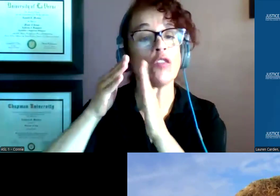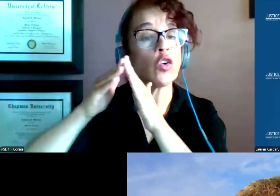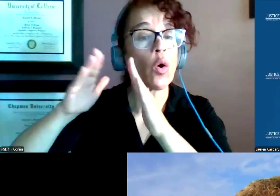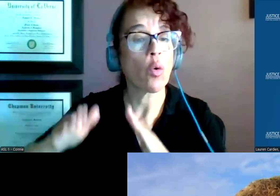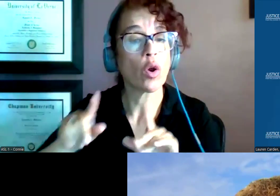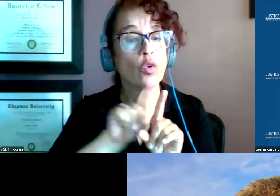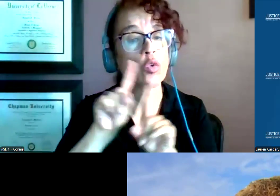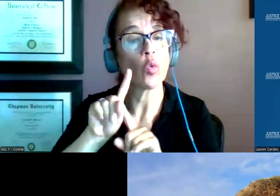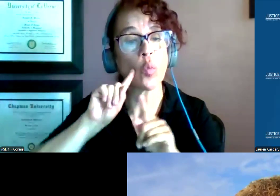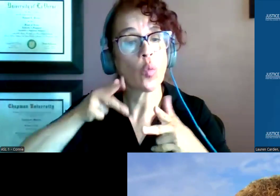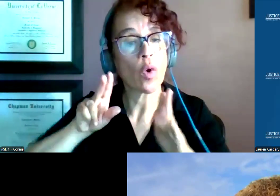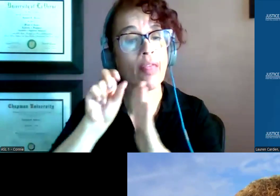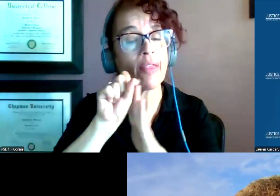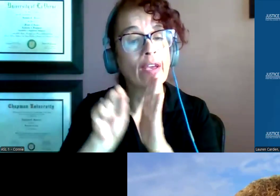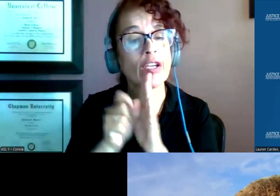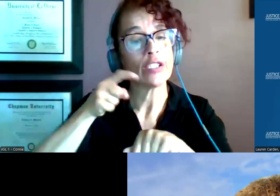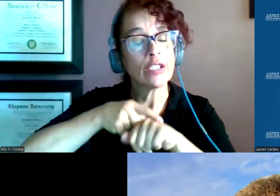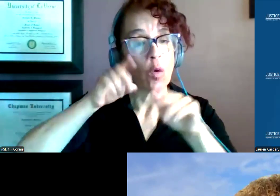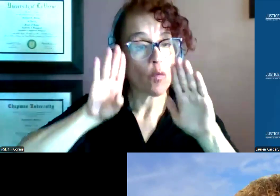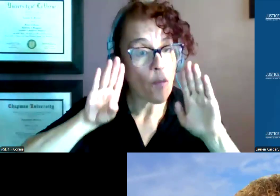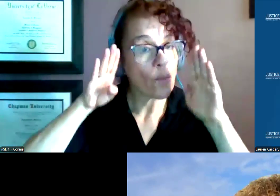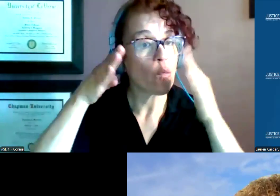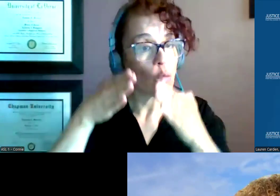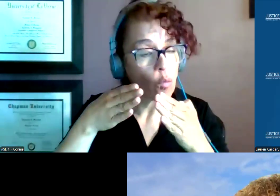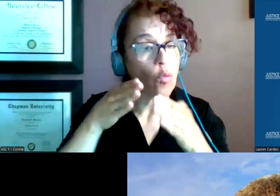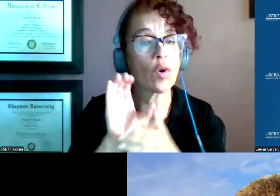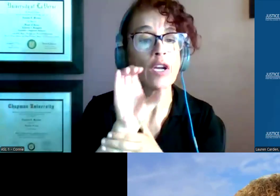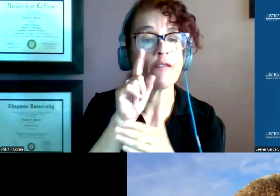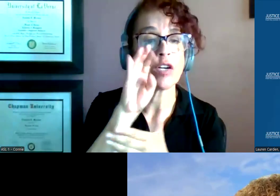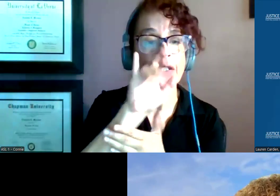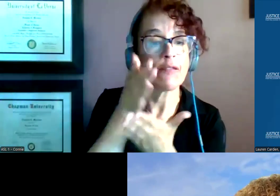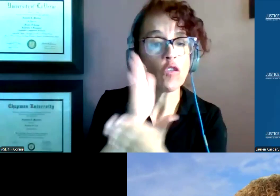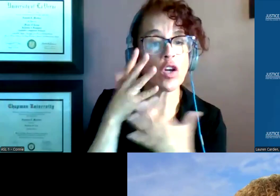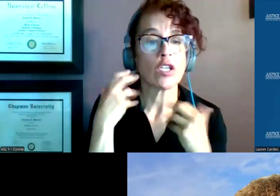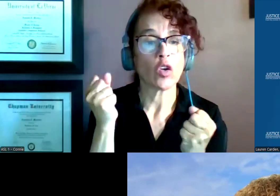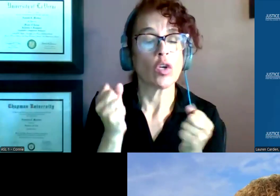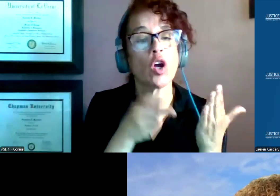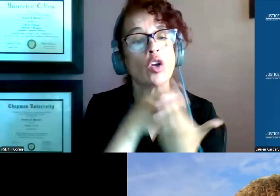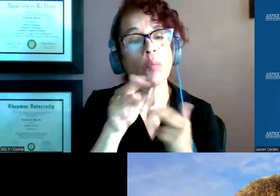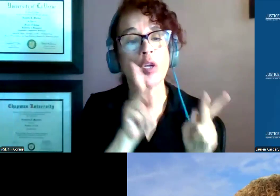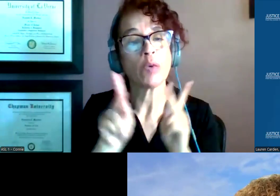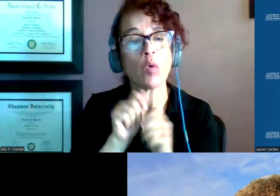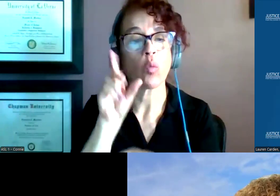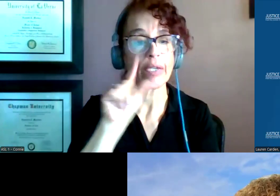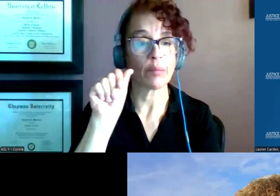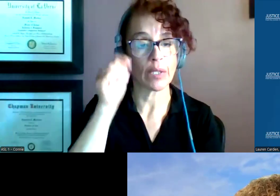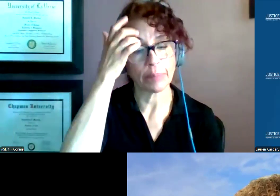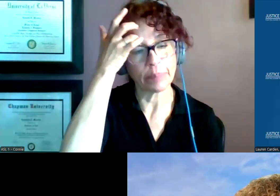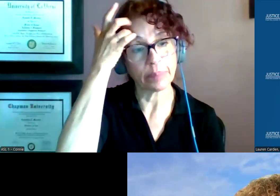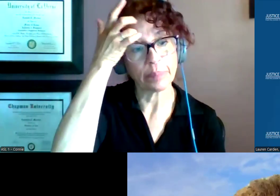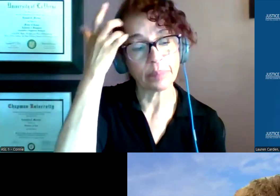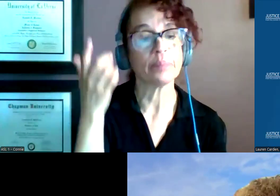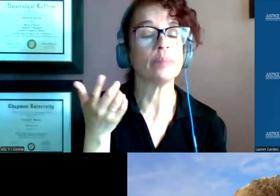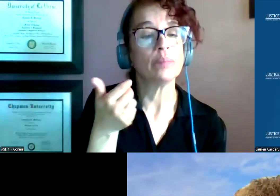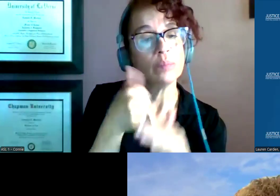will also allow the state more time to focus on enforcing civil rights and strengthening programs for people with disabilities.